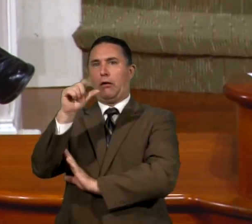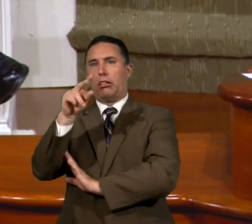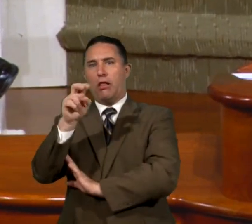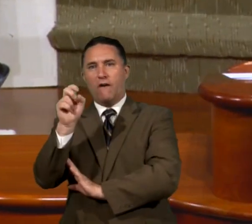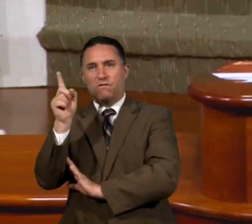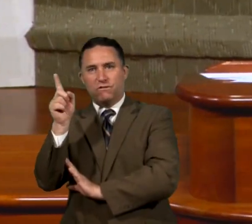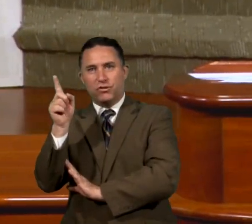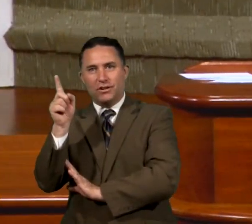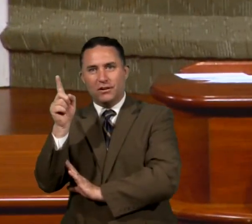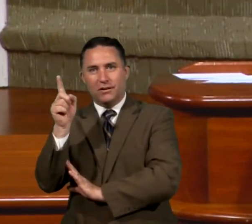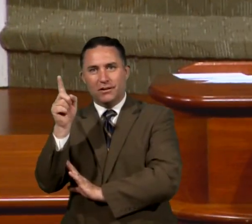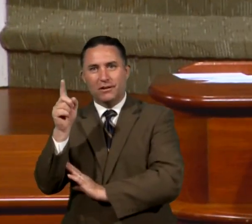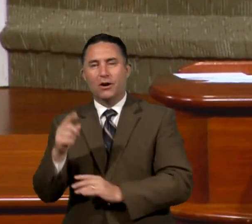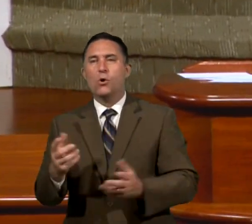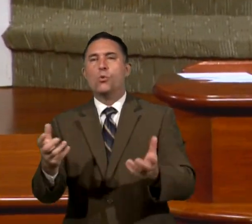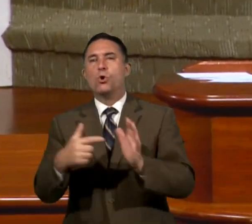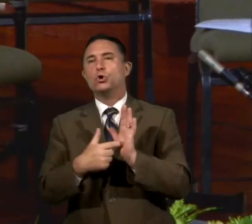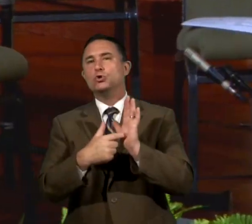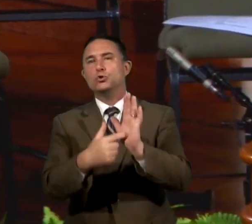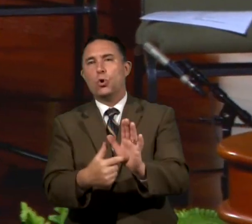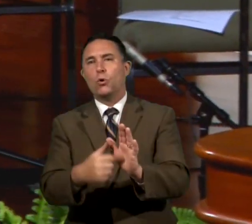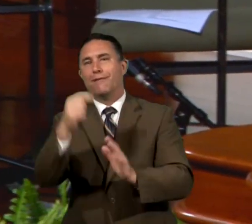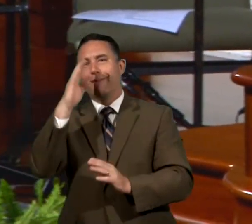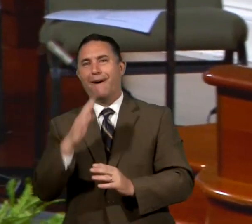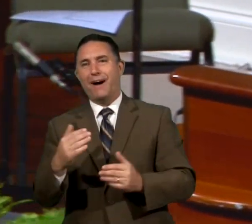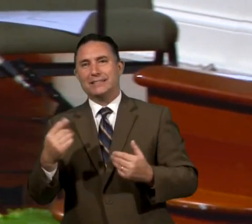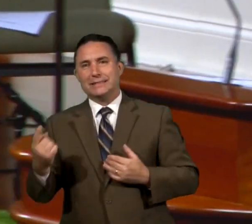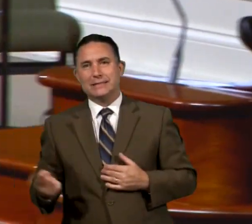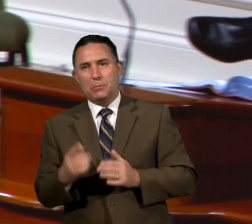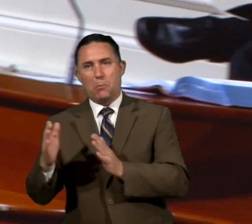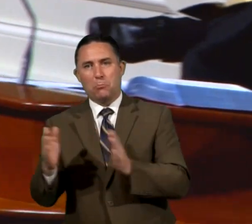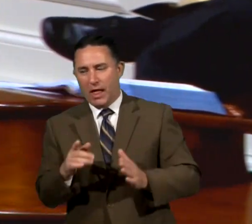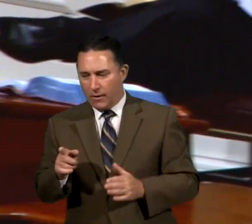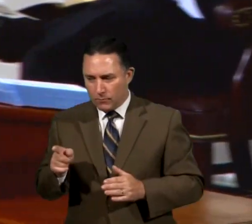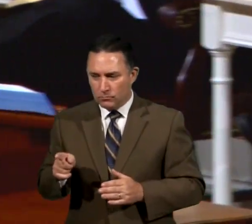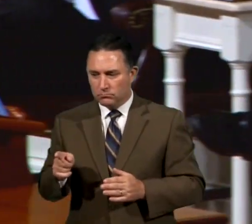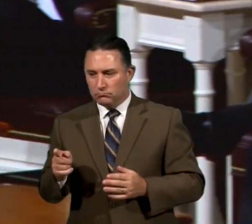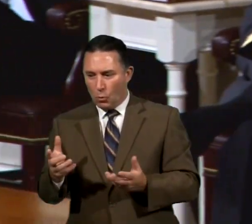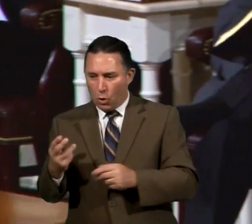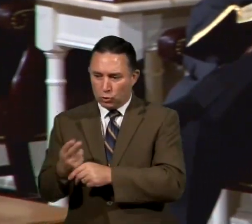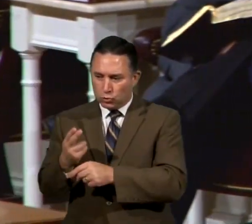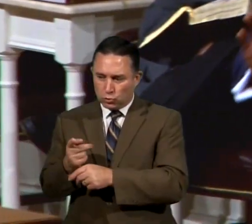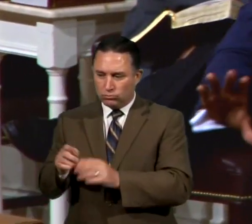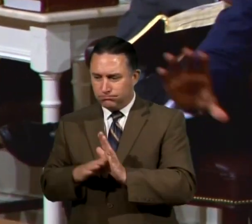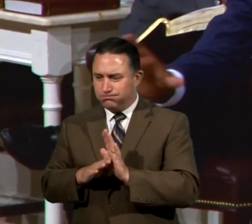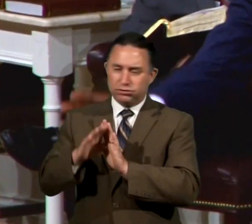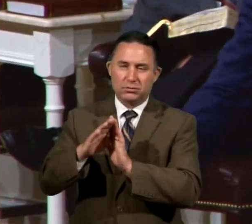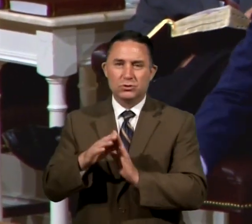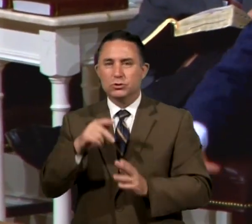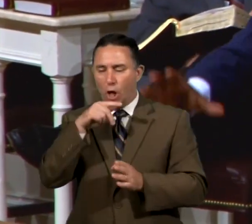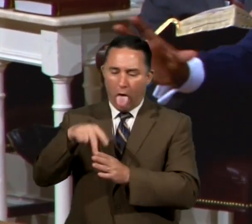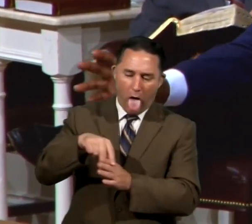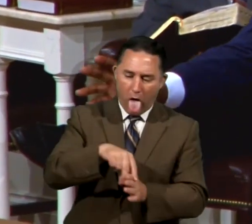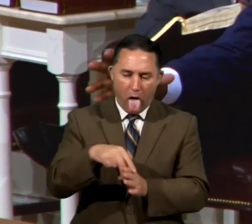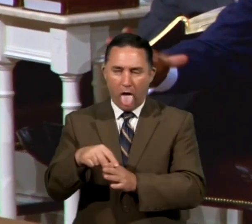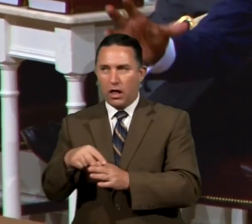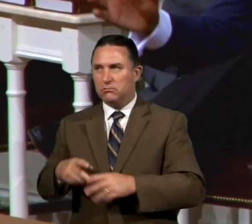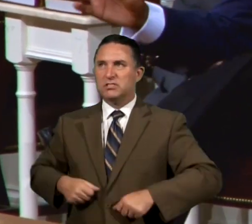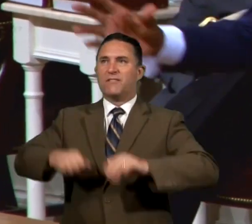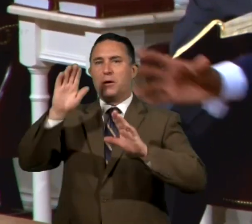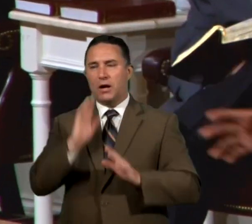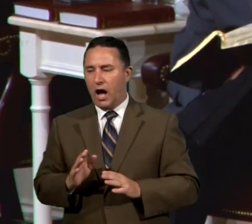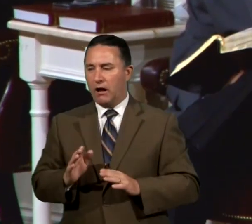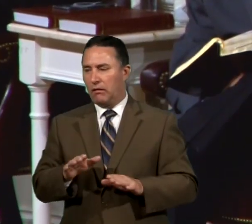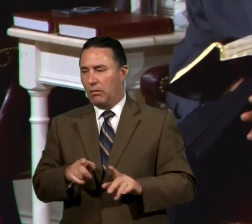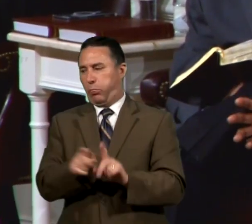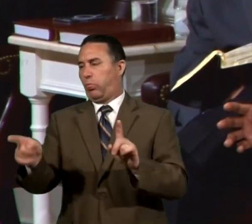love. We want to show you that God has something planned for you and he wants to use you. So don't sit on the edge. Don't quit on God. Don't